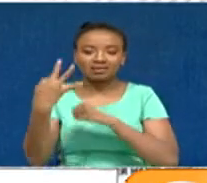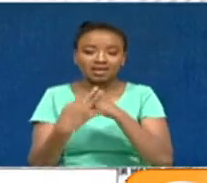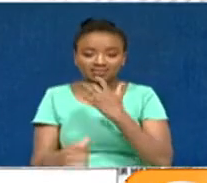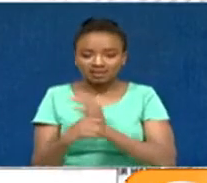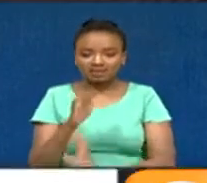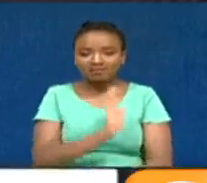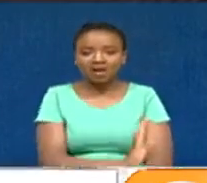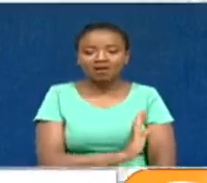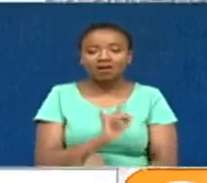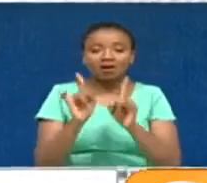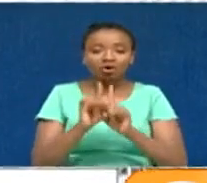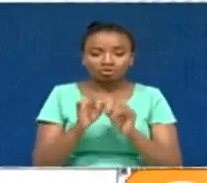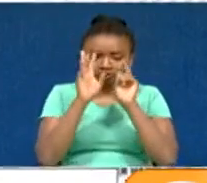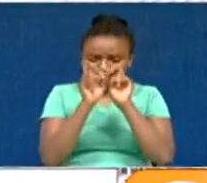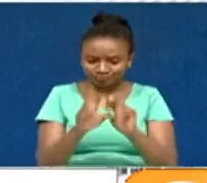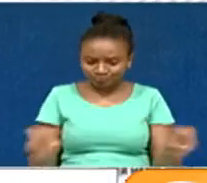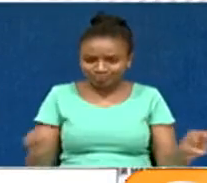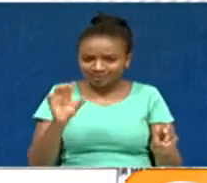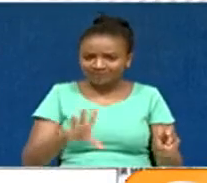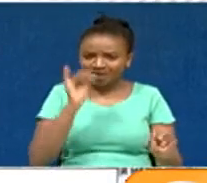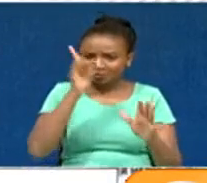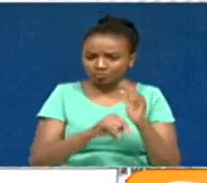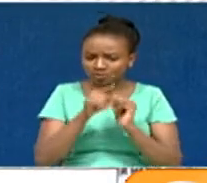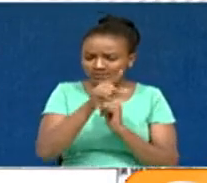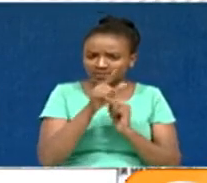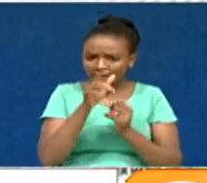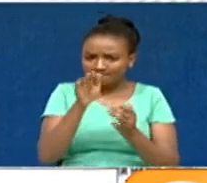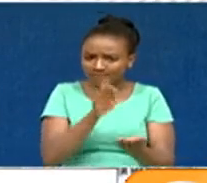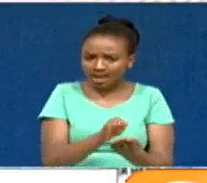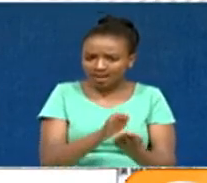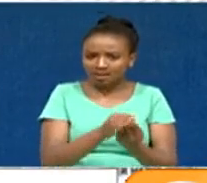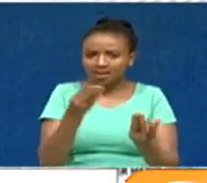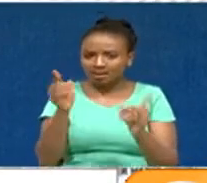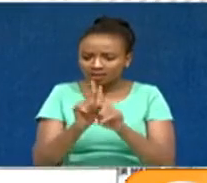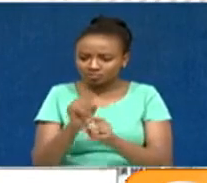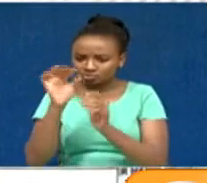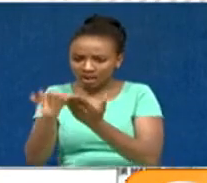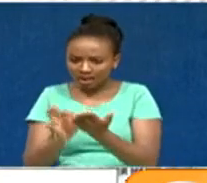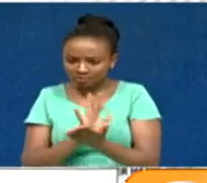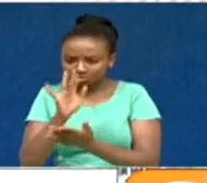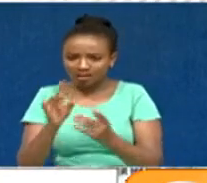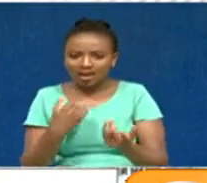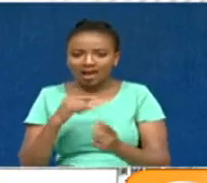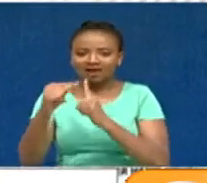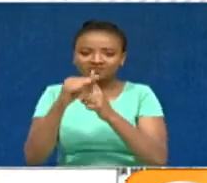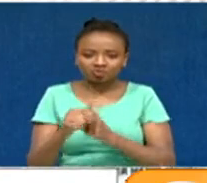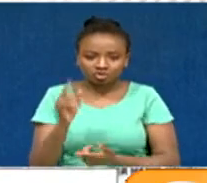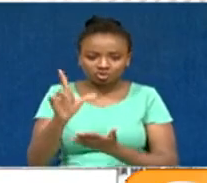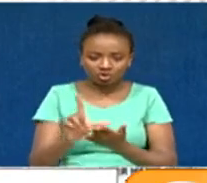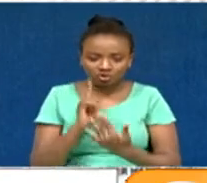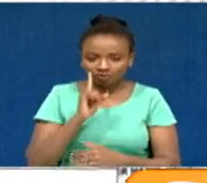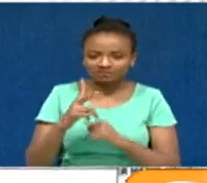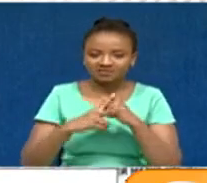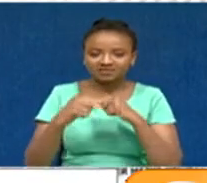registered in his name. Further analysis showing that the KETRACO officer's bank and SACCO investment accounts have total credits of over